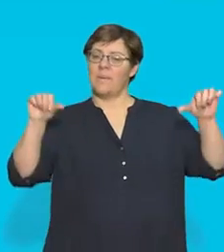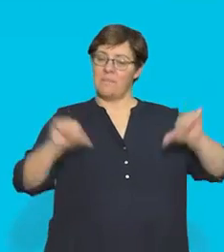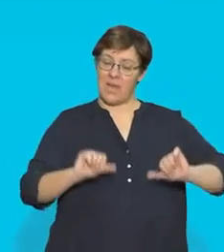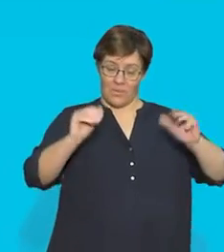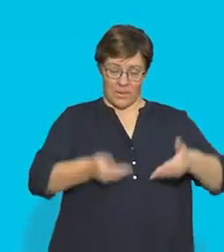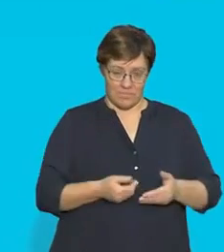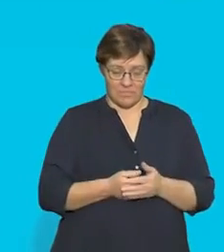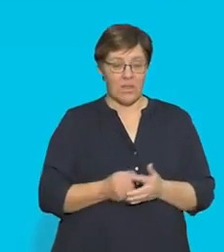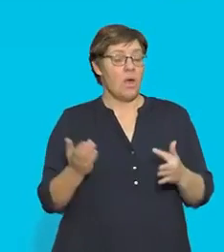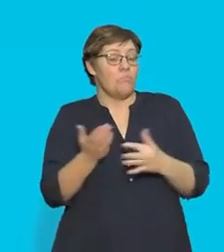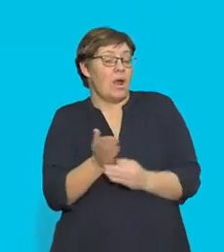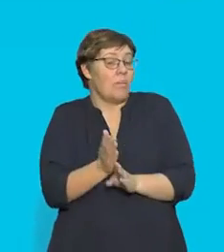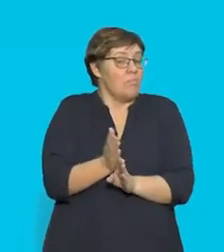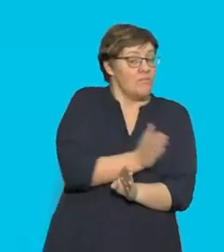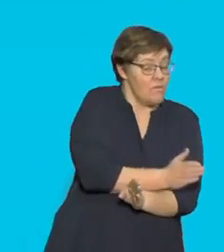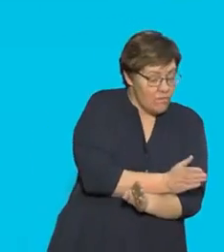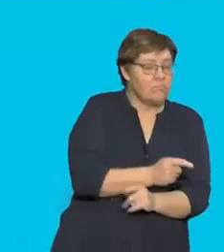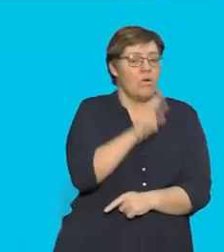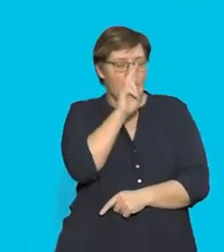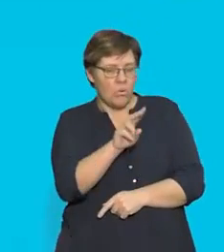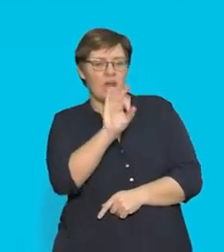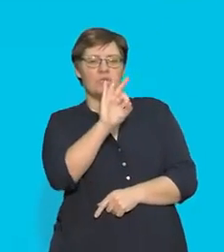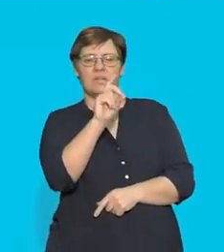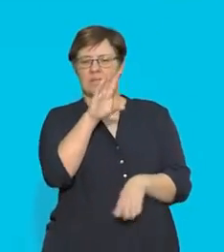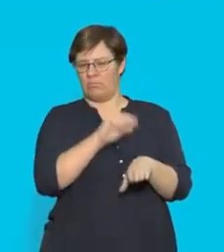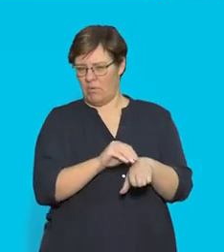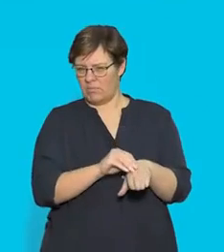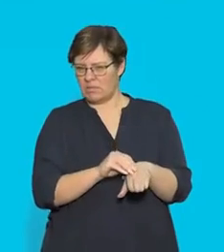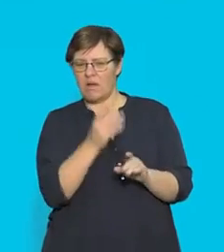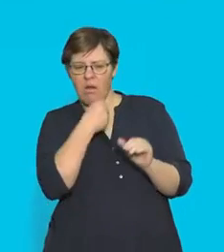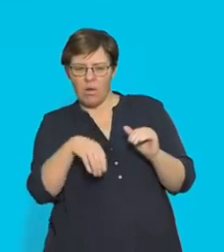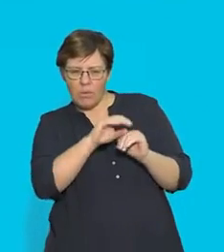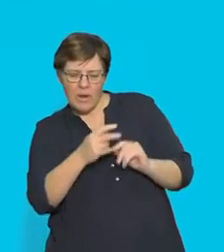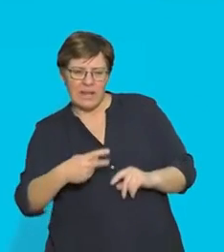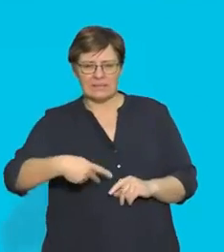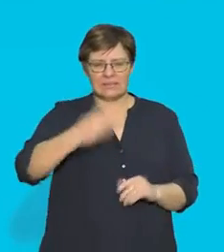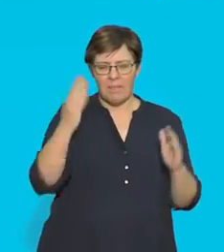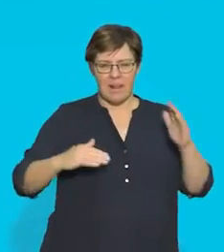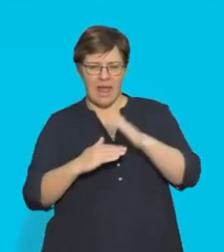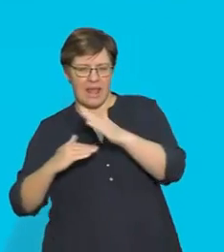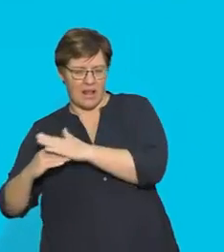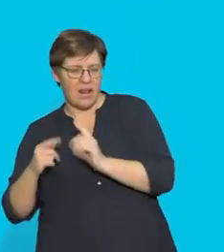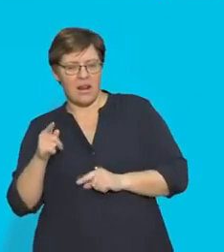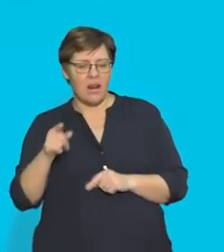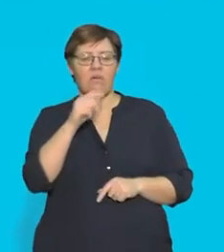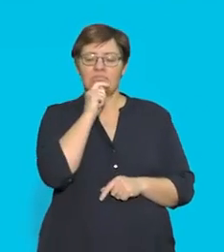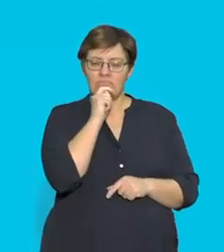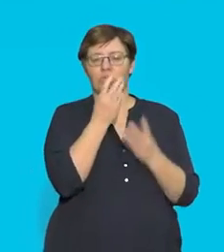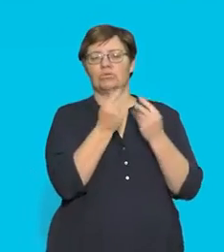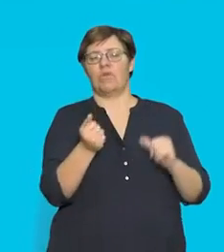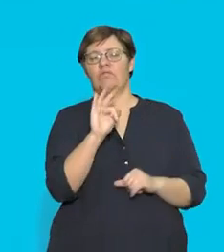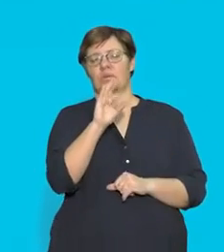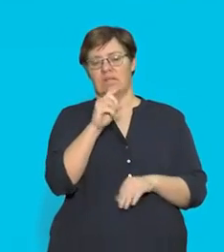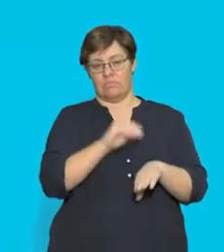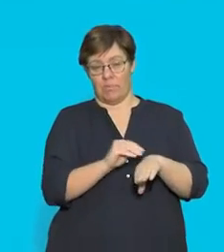Welcome back. Before the break, we were looking at 3D problems and using compound and double angle formulas to help us solve